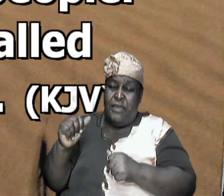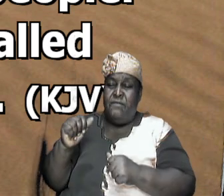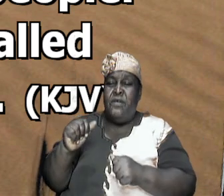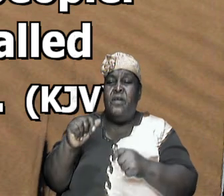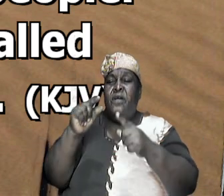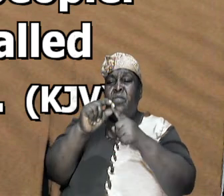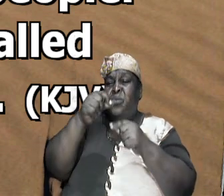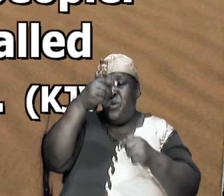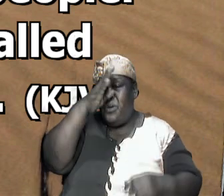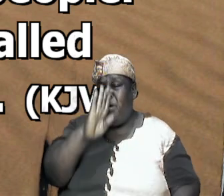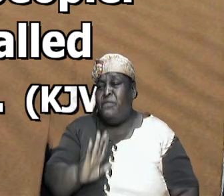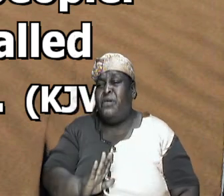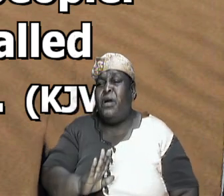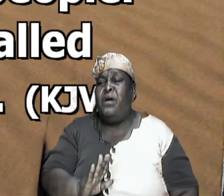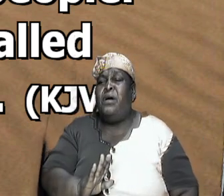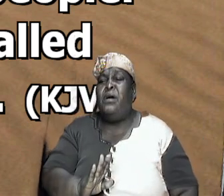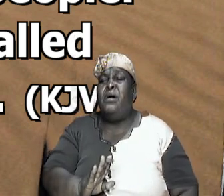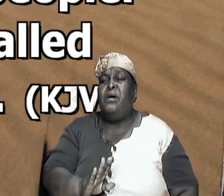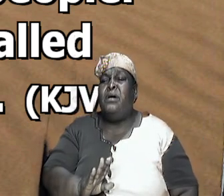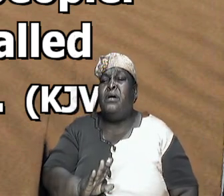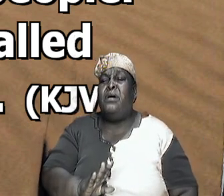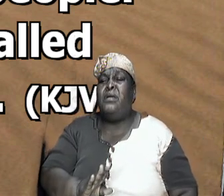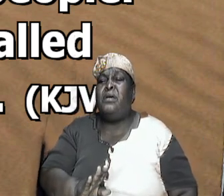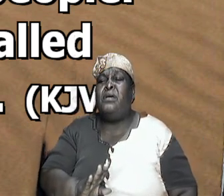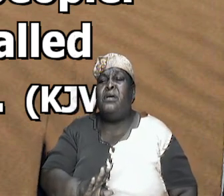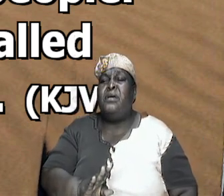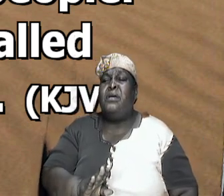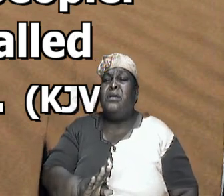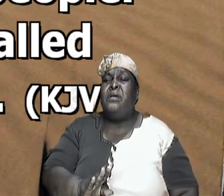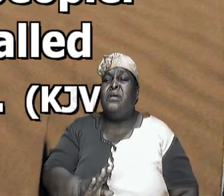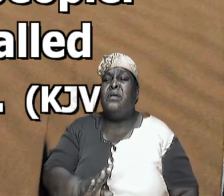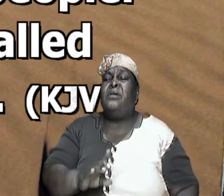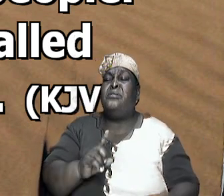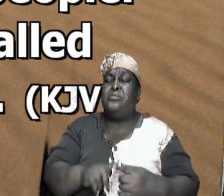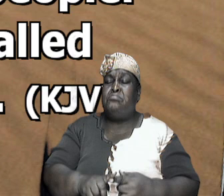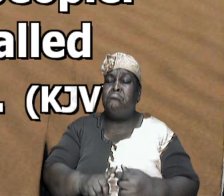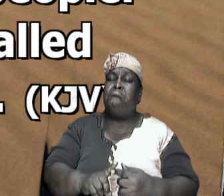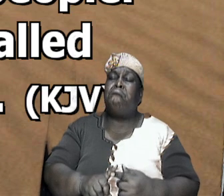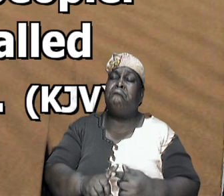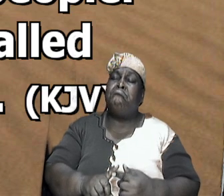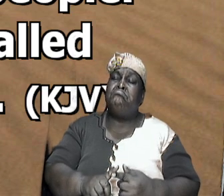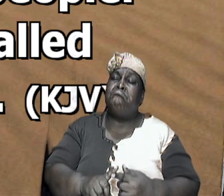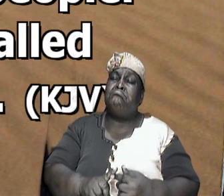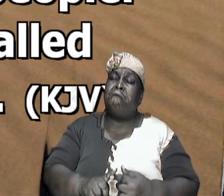word of God, to